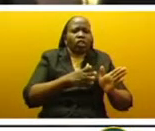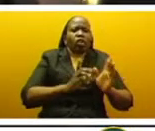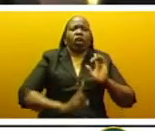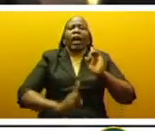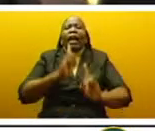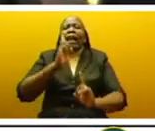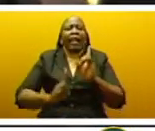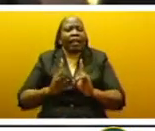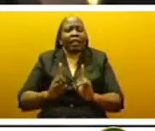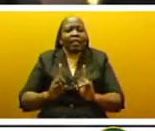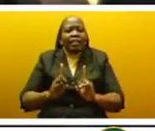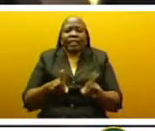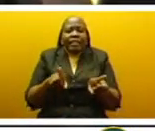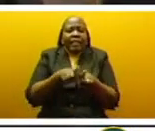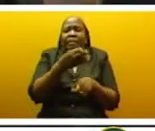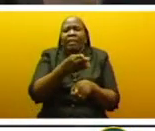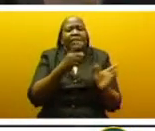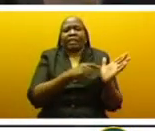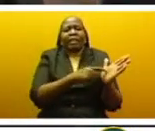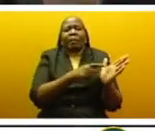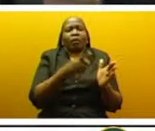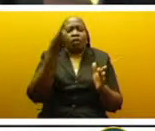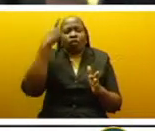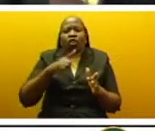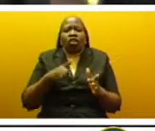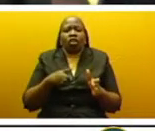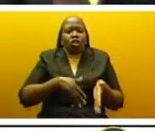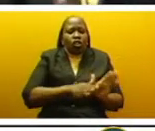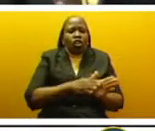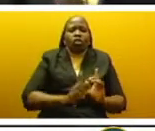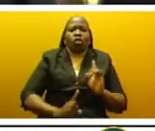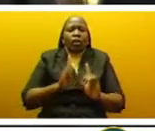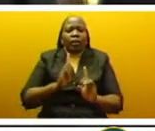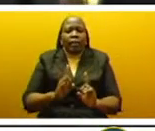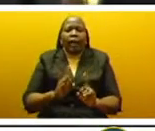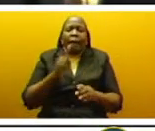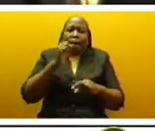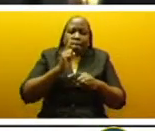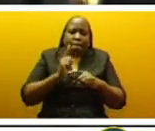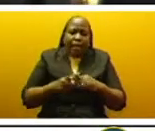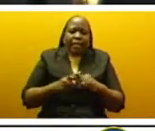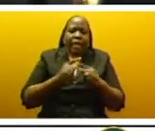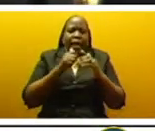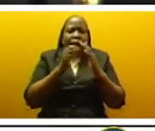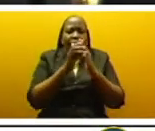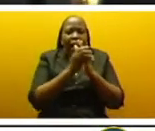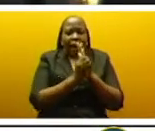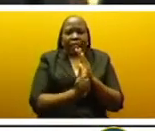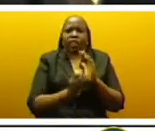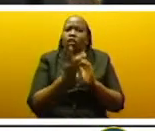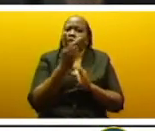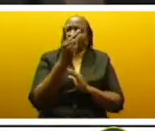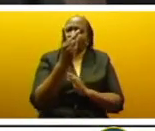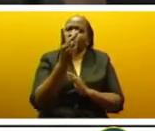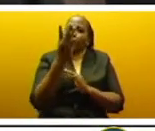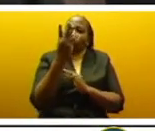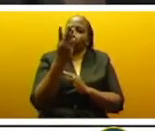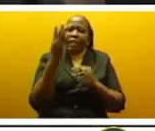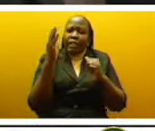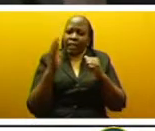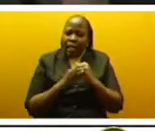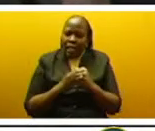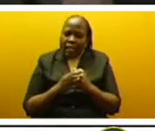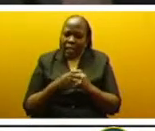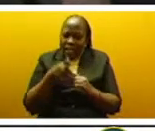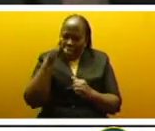Because that's what it is. And in Article 249, the sovereign,